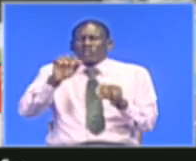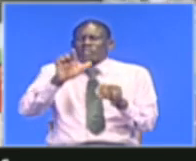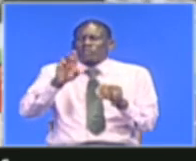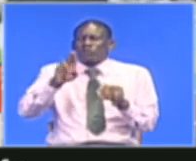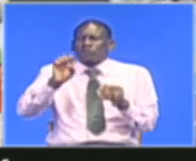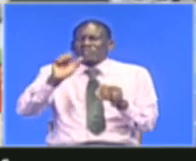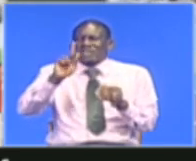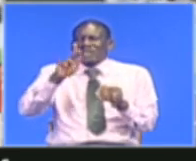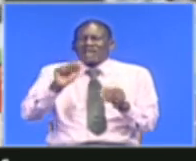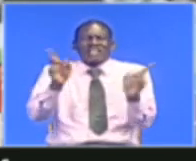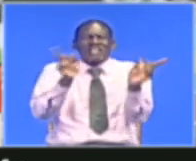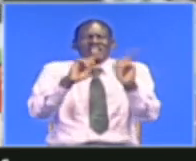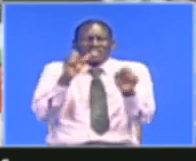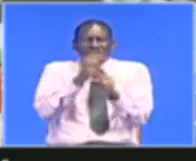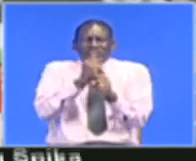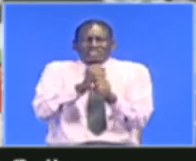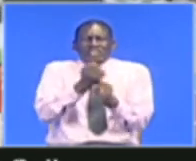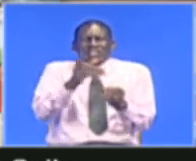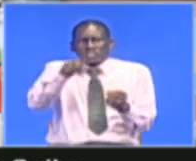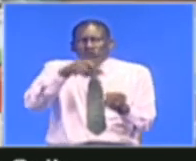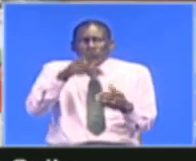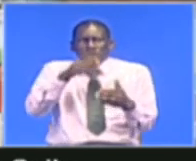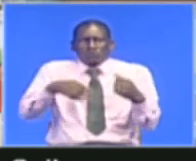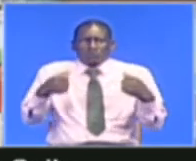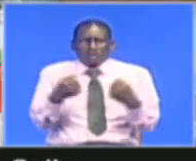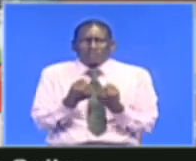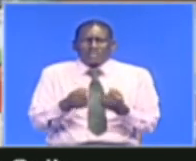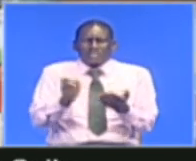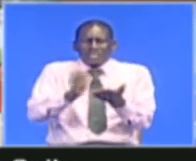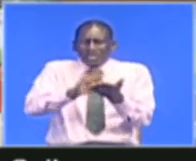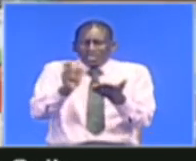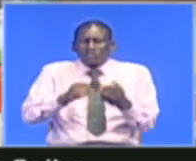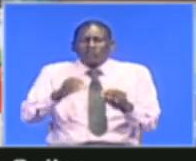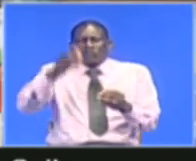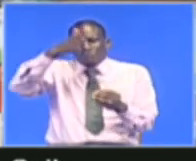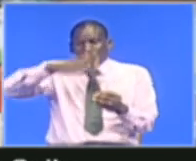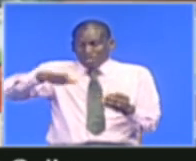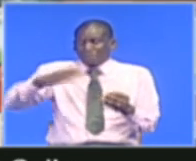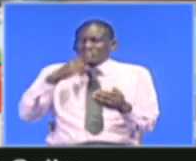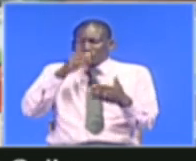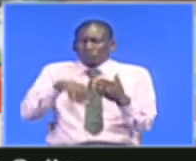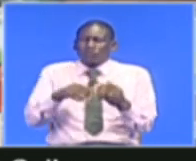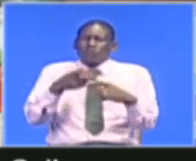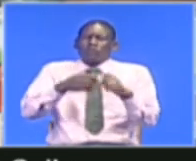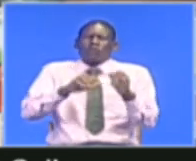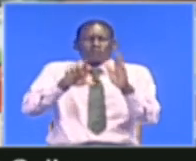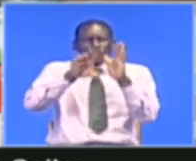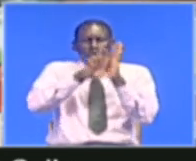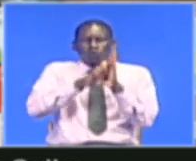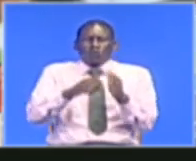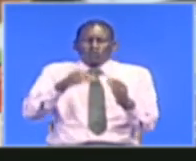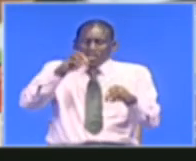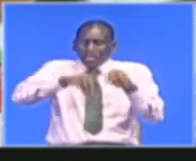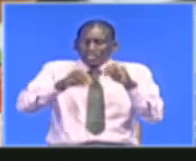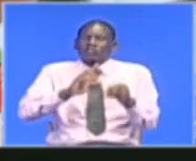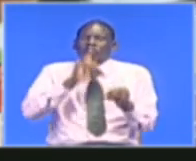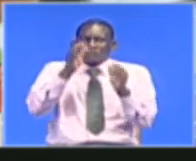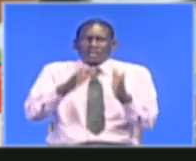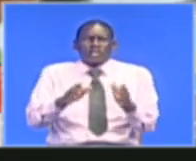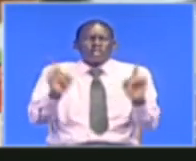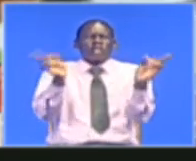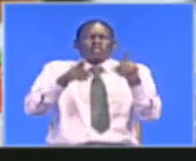never found to have been culpable, what would have happened? Karani wa bunge hilo alisema kwamba kulingana na kanuni za uchaguzi wa spika, si lazima